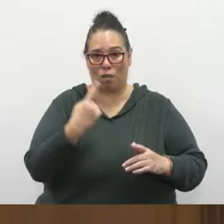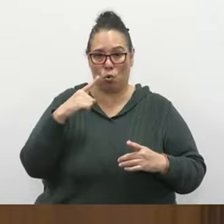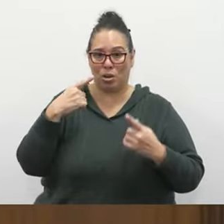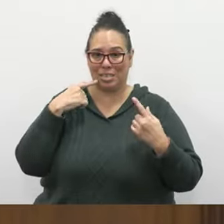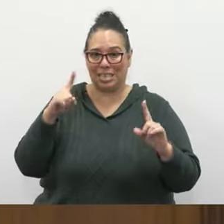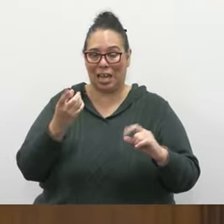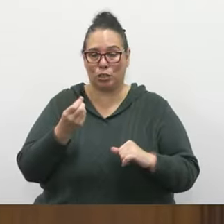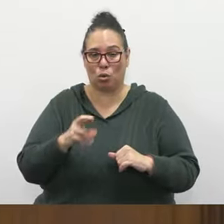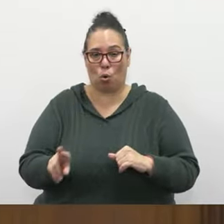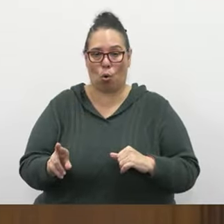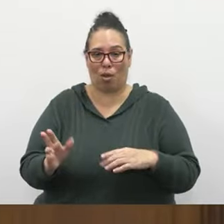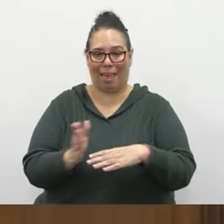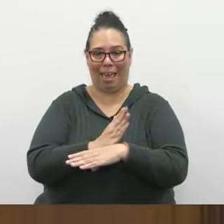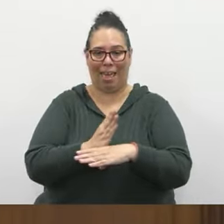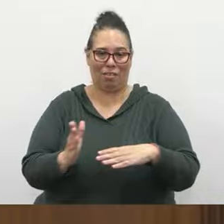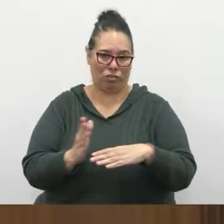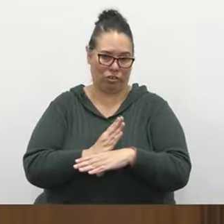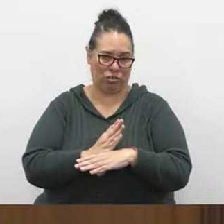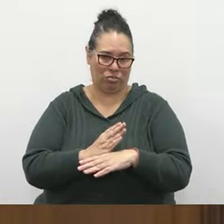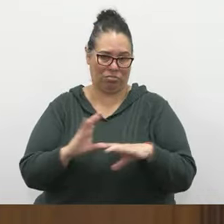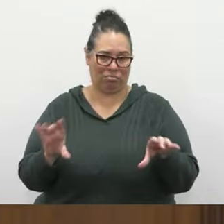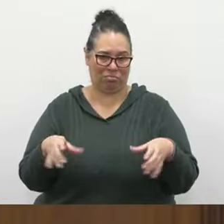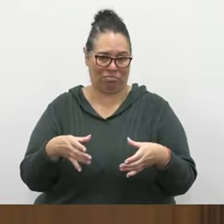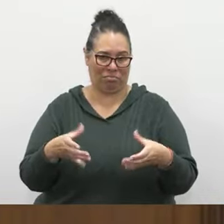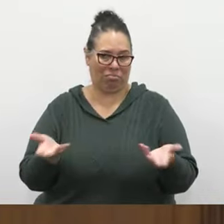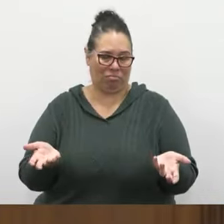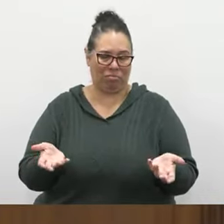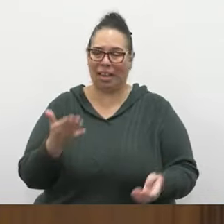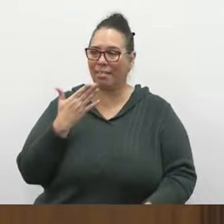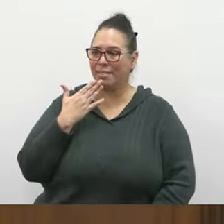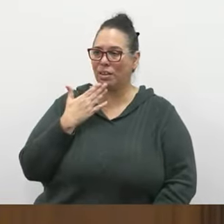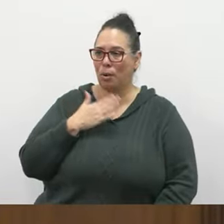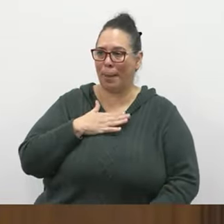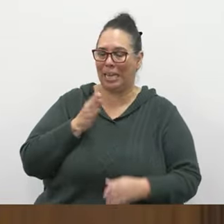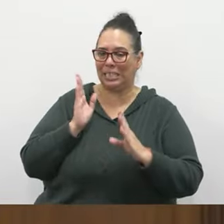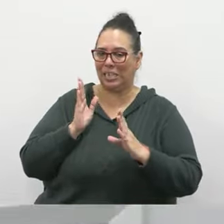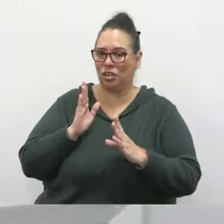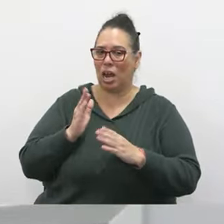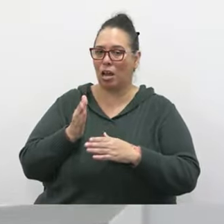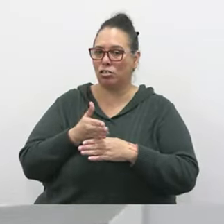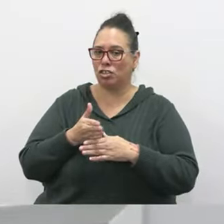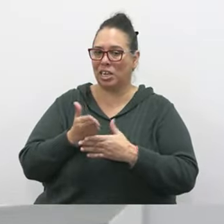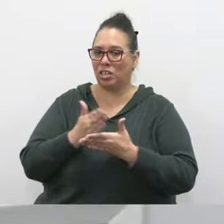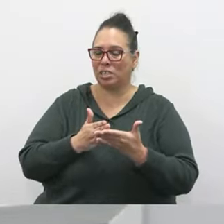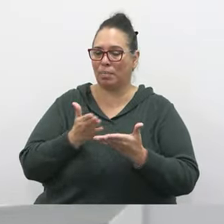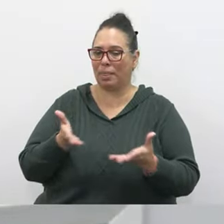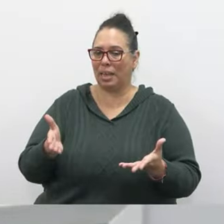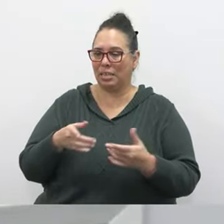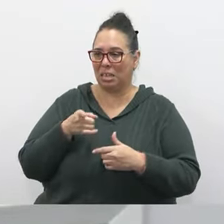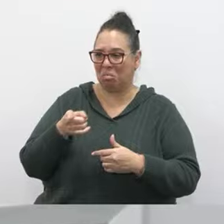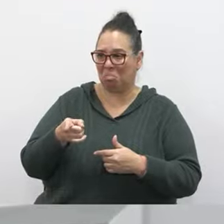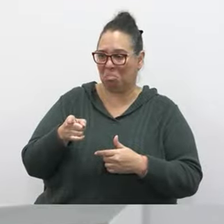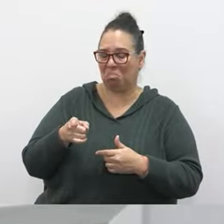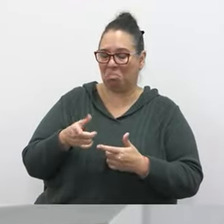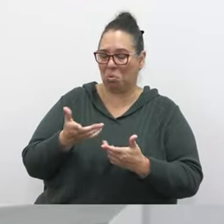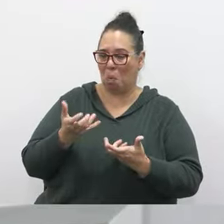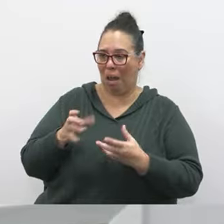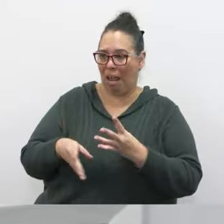using the aggregate average of grades? Thanks for drawing attention to that. I'll share some things, and then Brian, if you want to add to it.